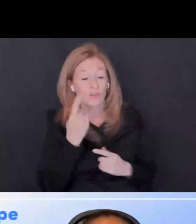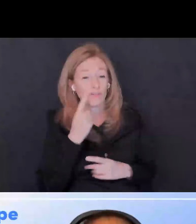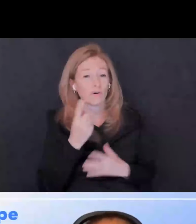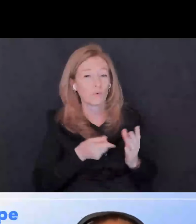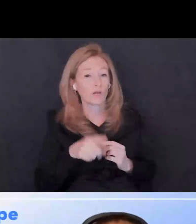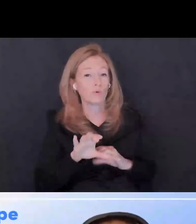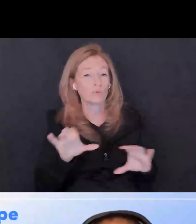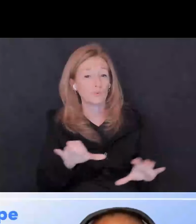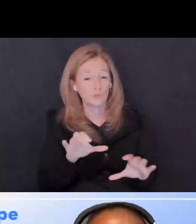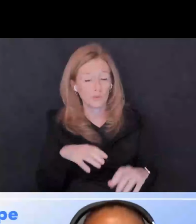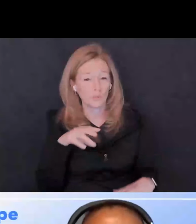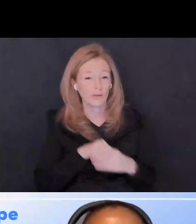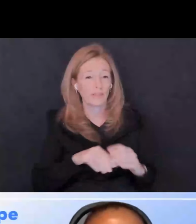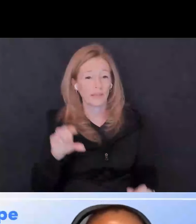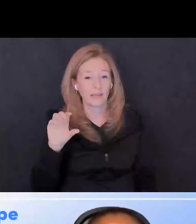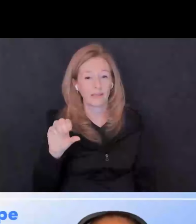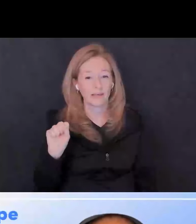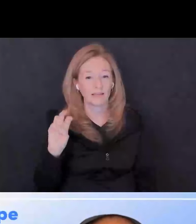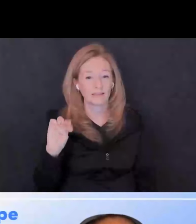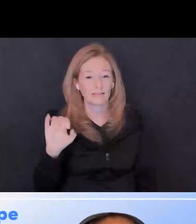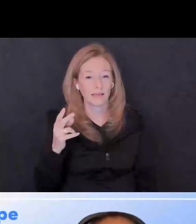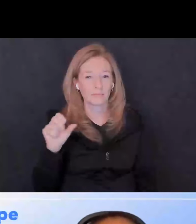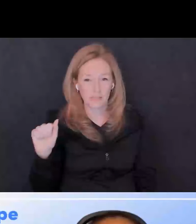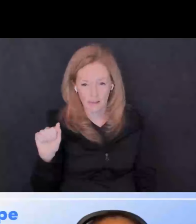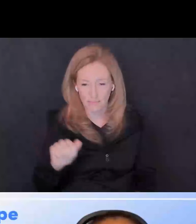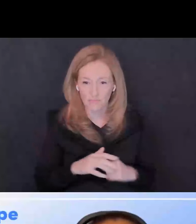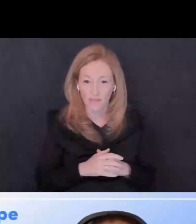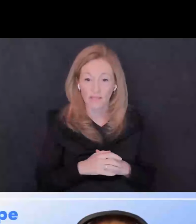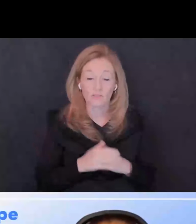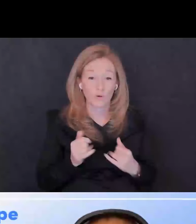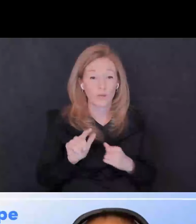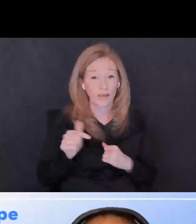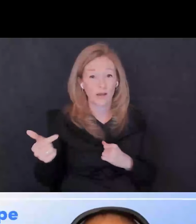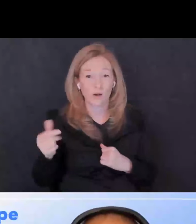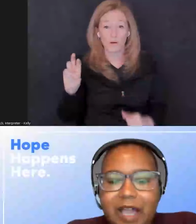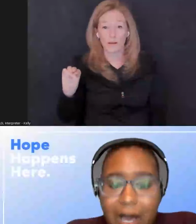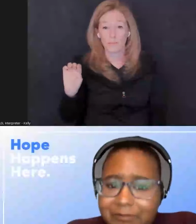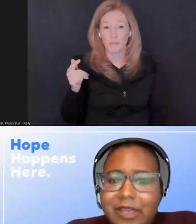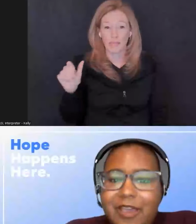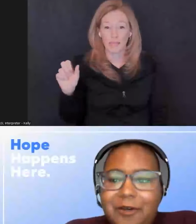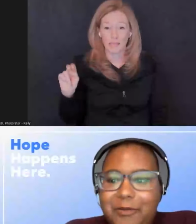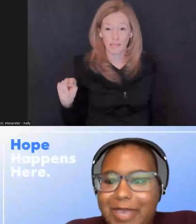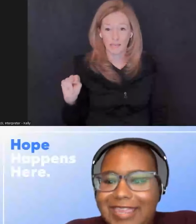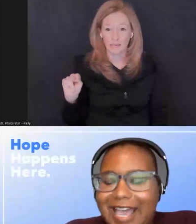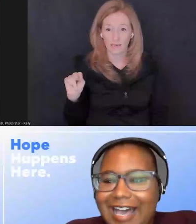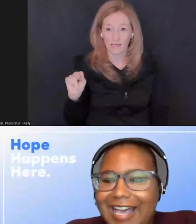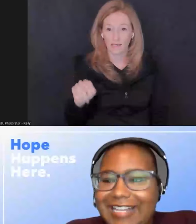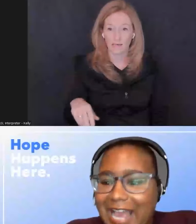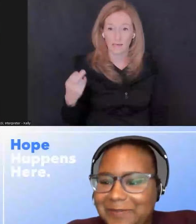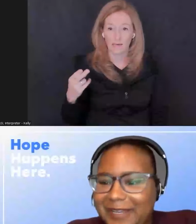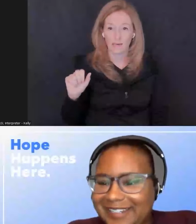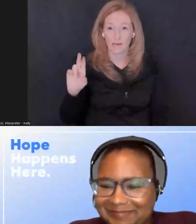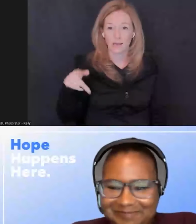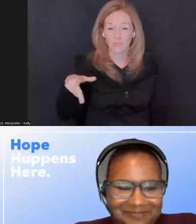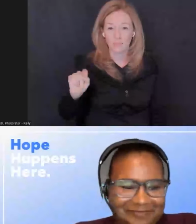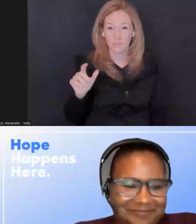within SAMHSA and helping us get to this point. So with that, I'm going to turn it over to Megan Hopp with